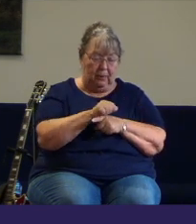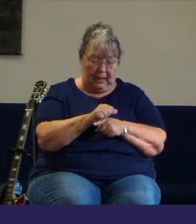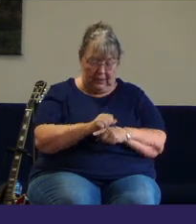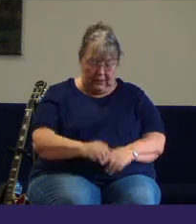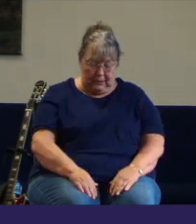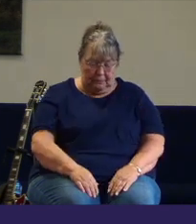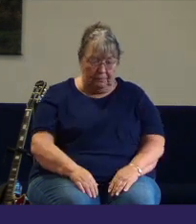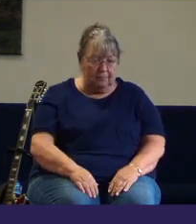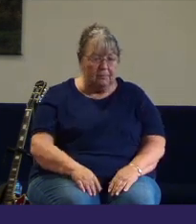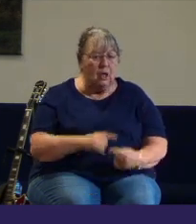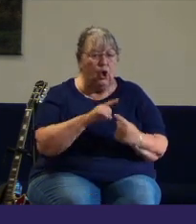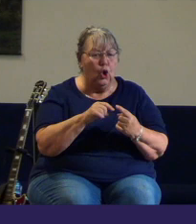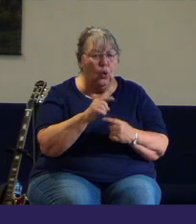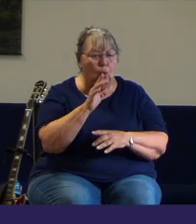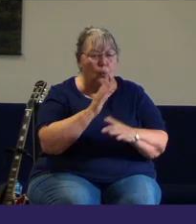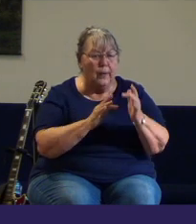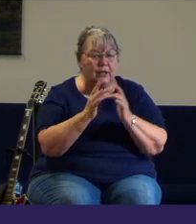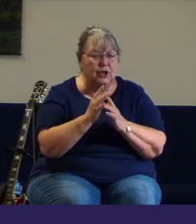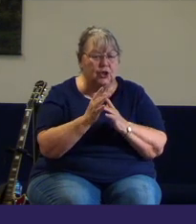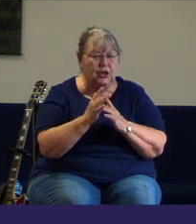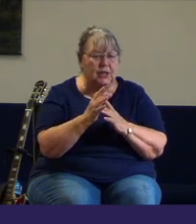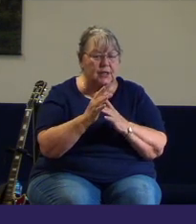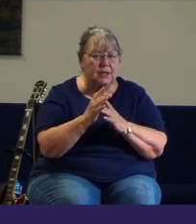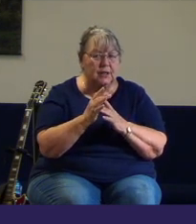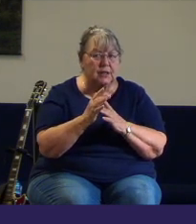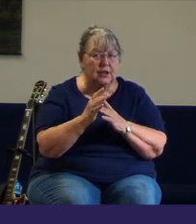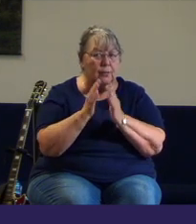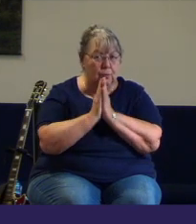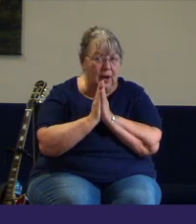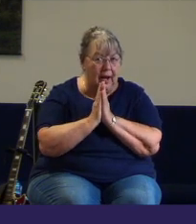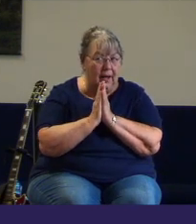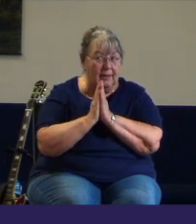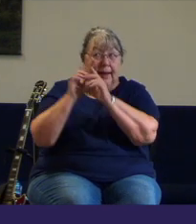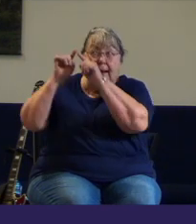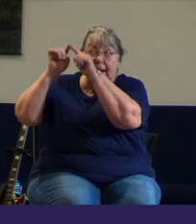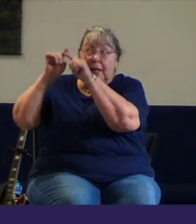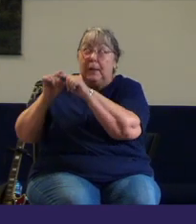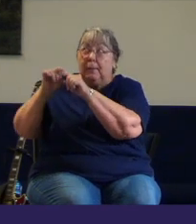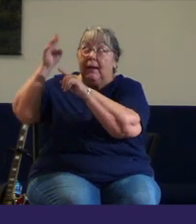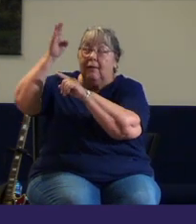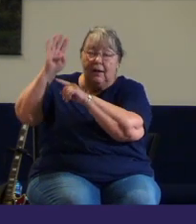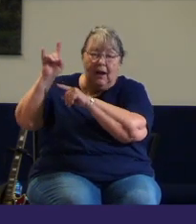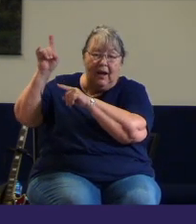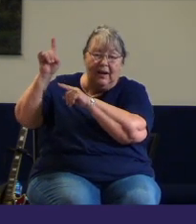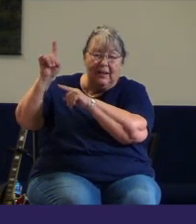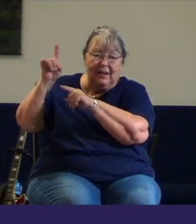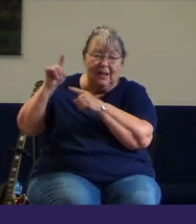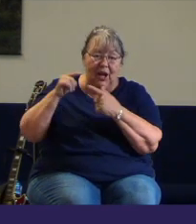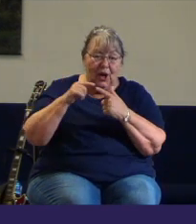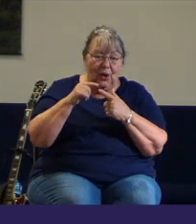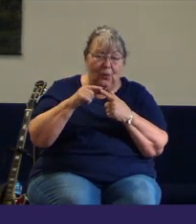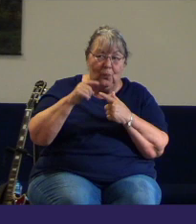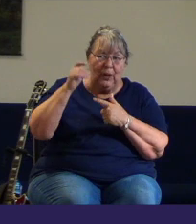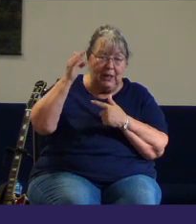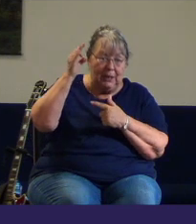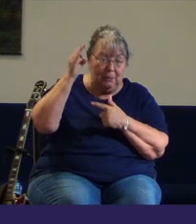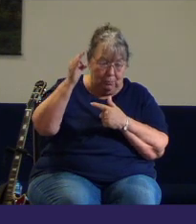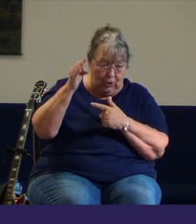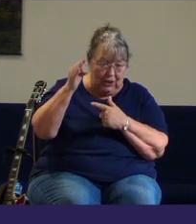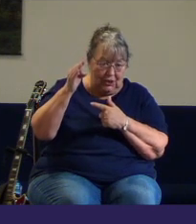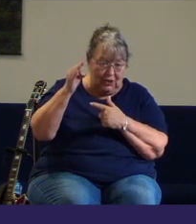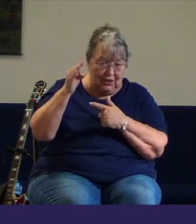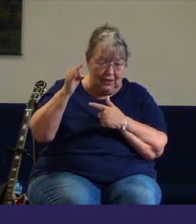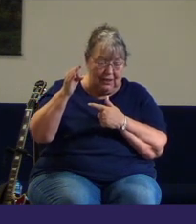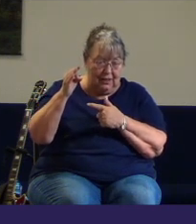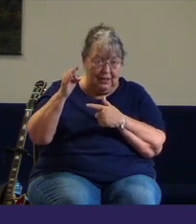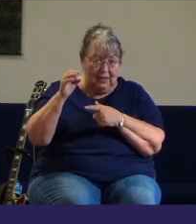when Jesus prayed, he depended on God, right? When he preached, he shared God. And when he practiced, he